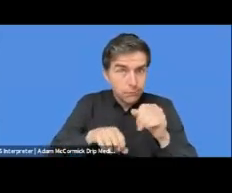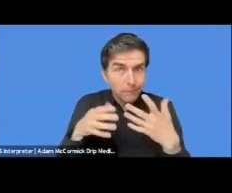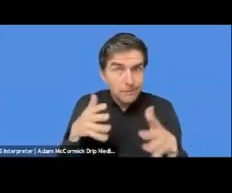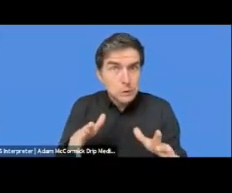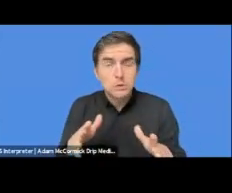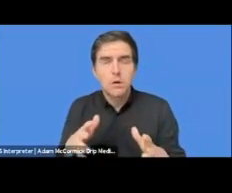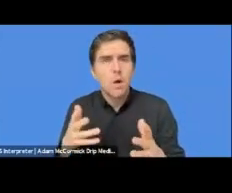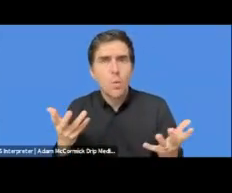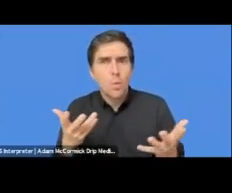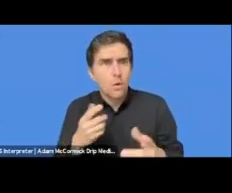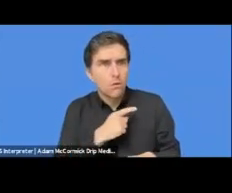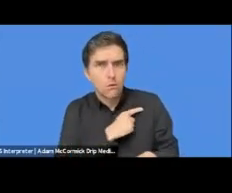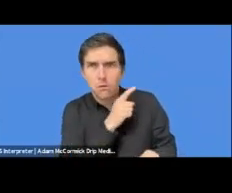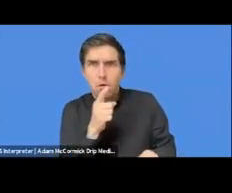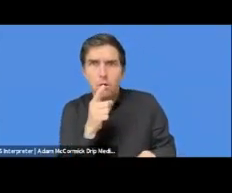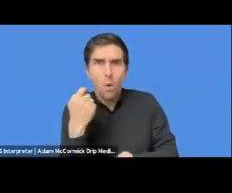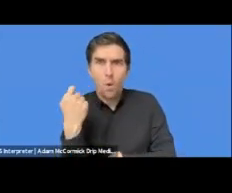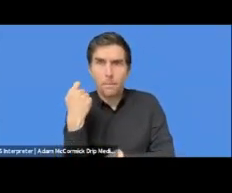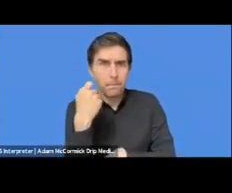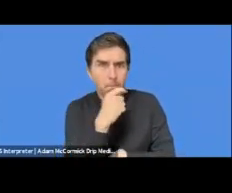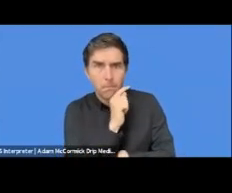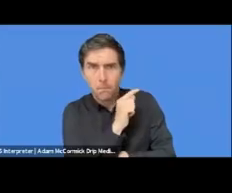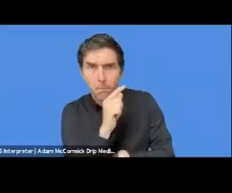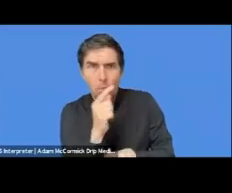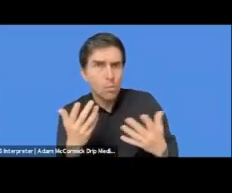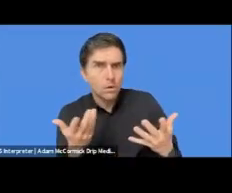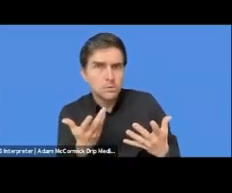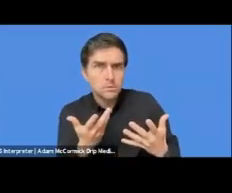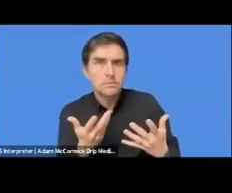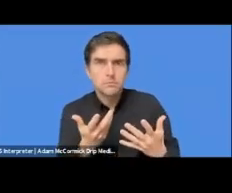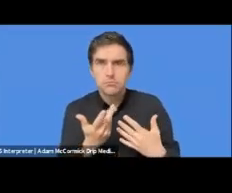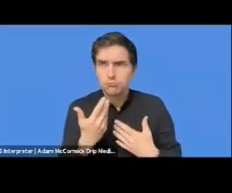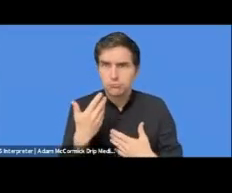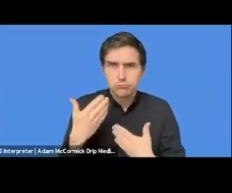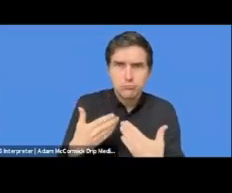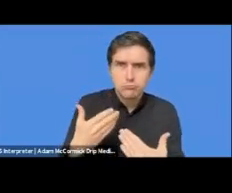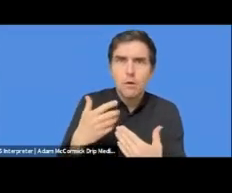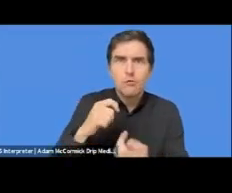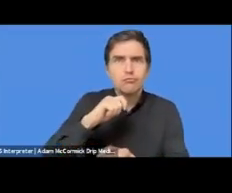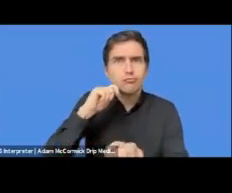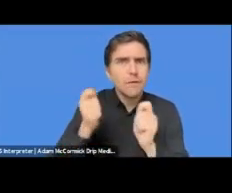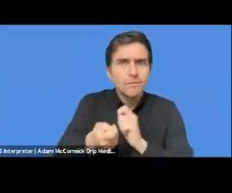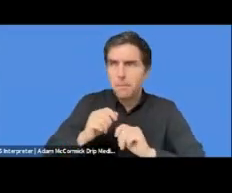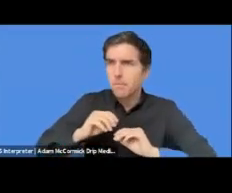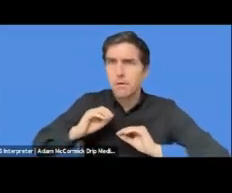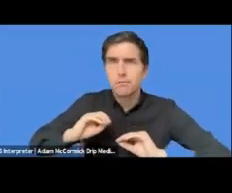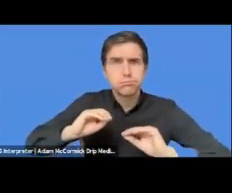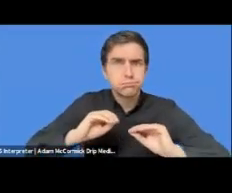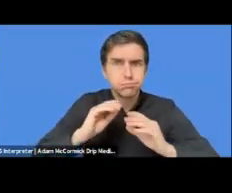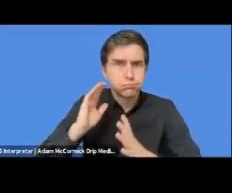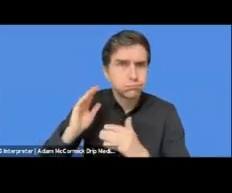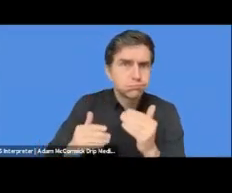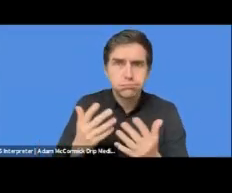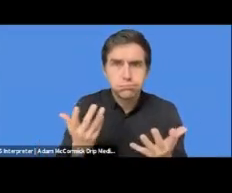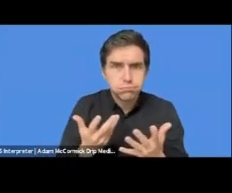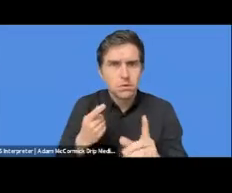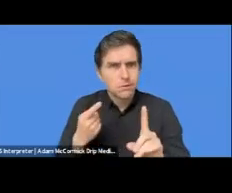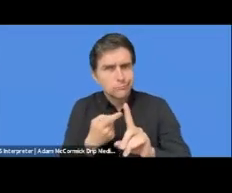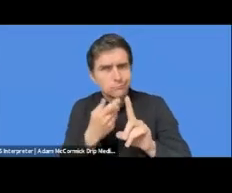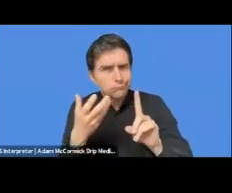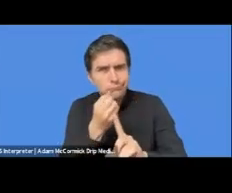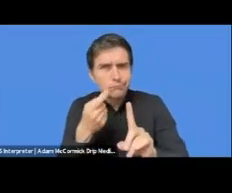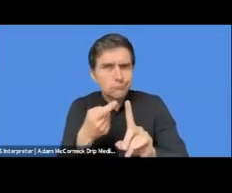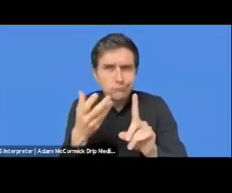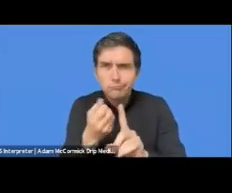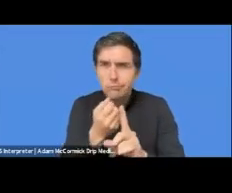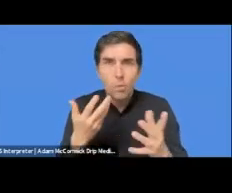what were the key components, and also what approaches were adopted following the Transformer training, and then the